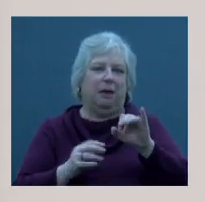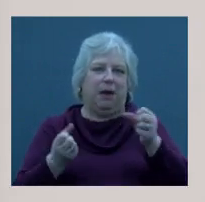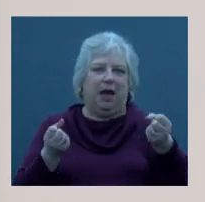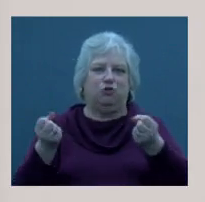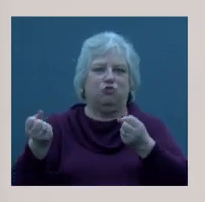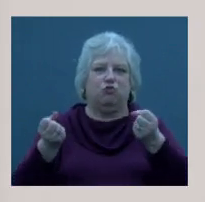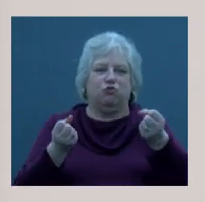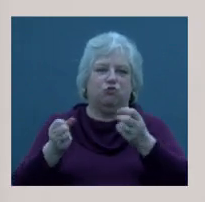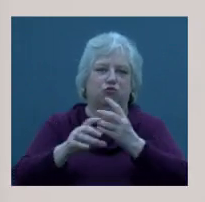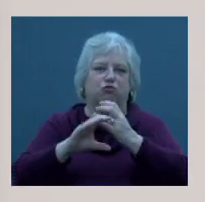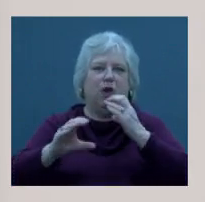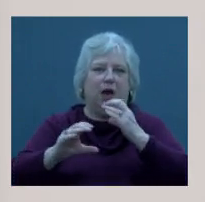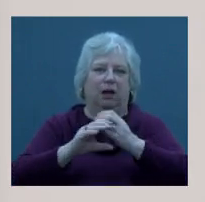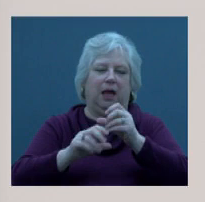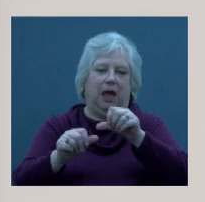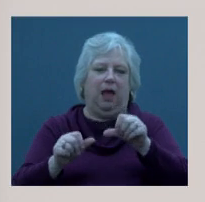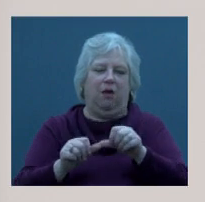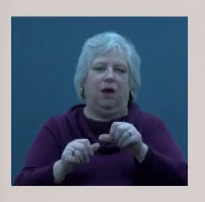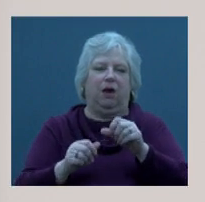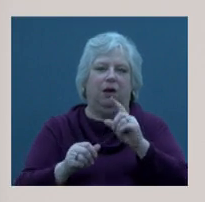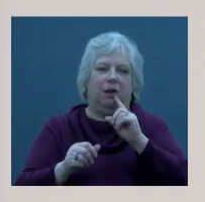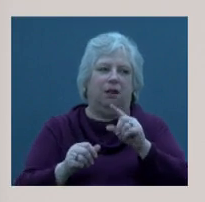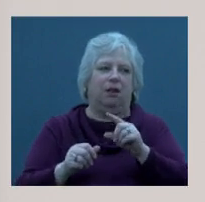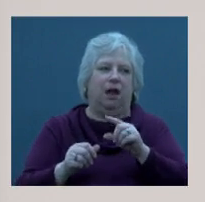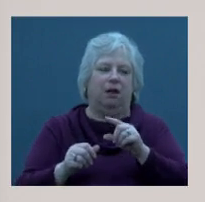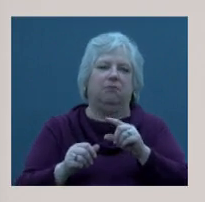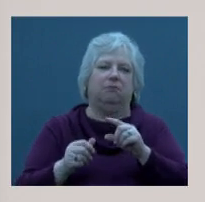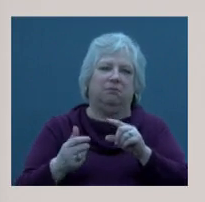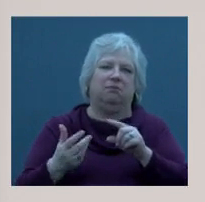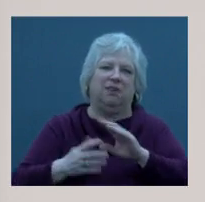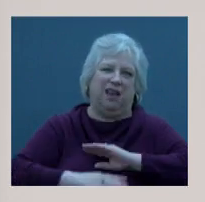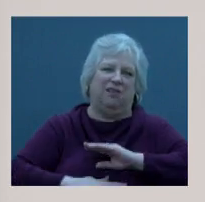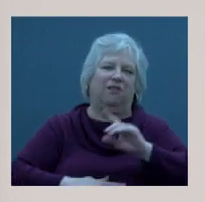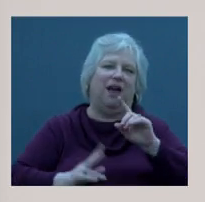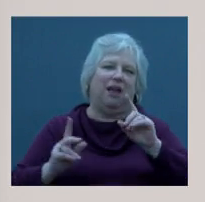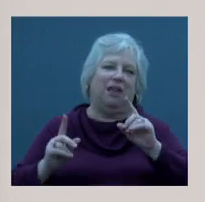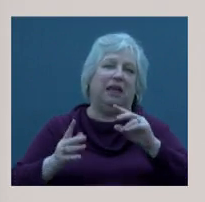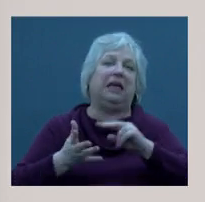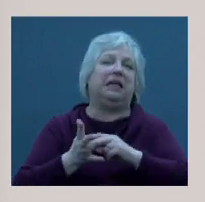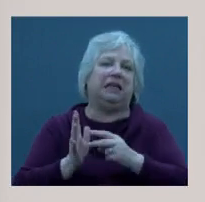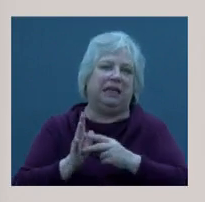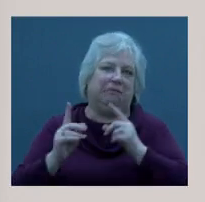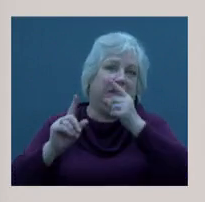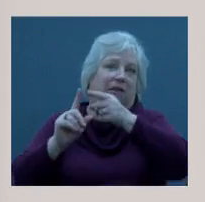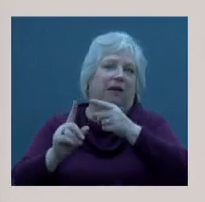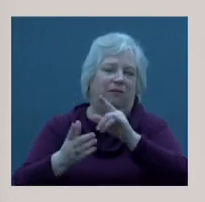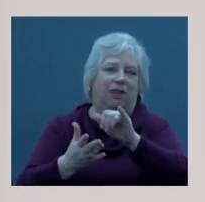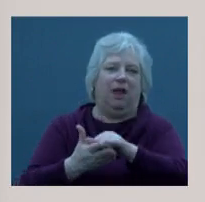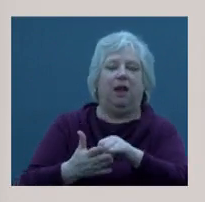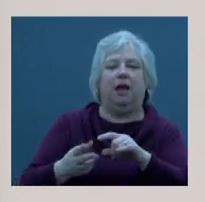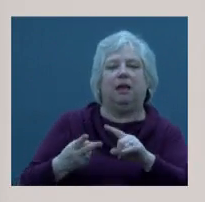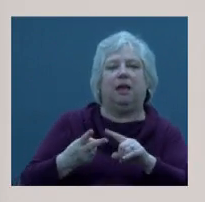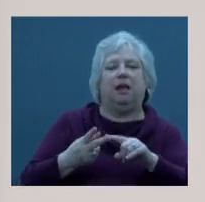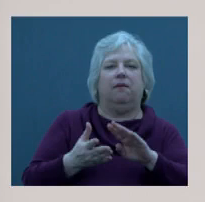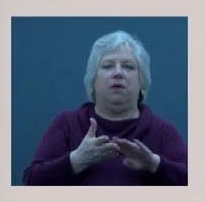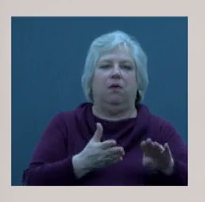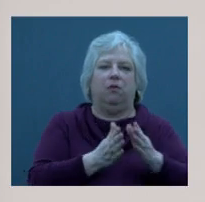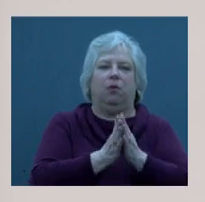area parking that get to the intent of what that requirement would be. And then secondly, a variance is requested